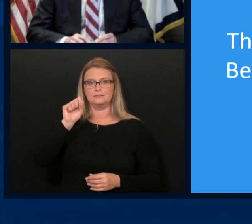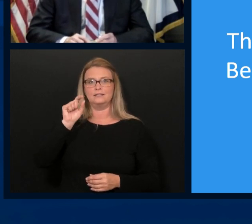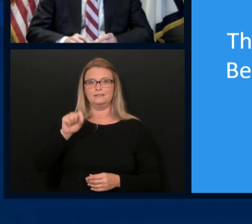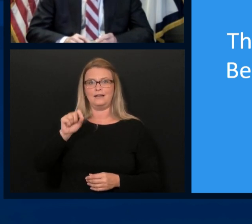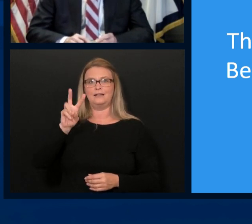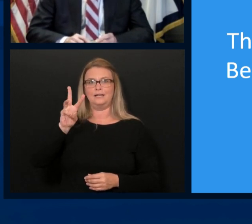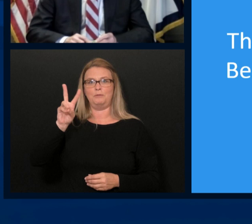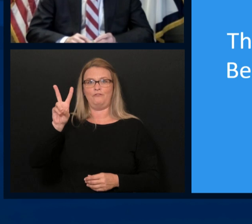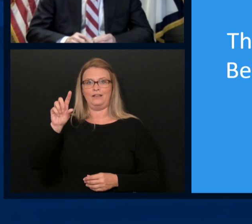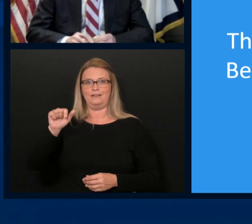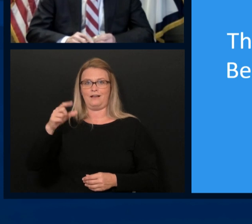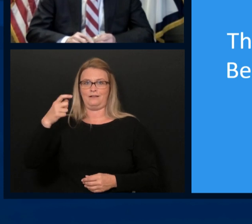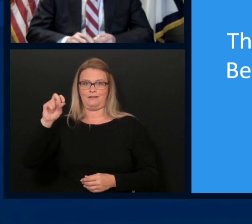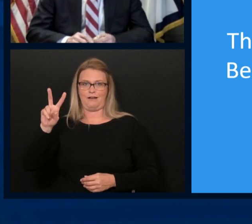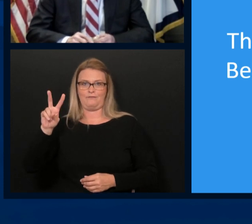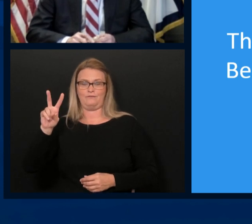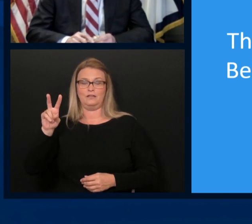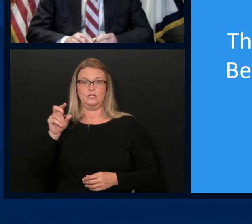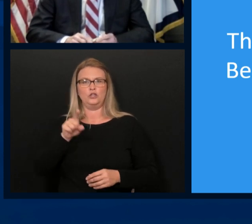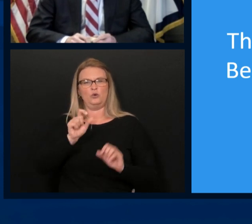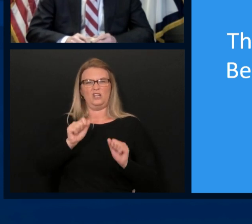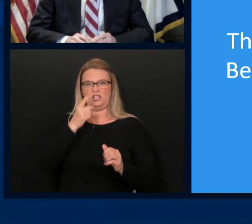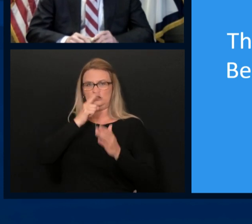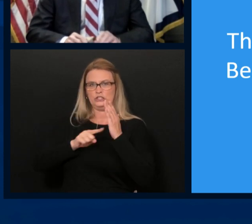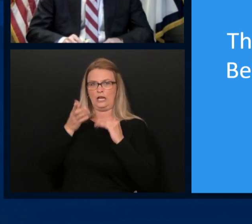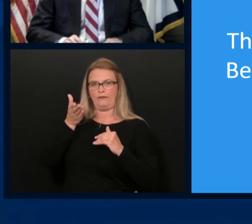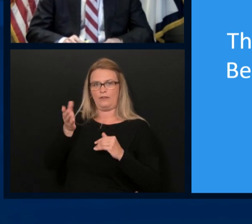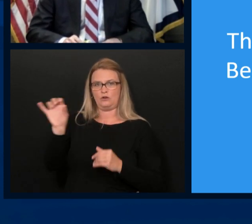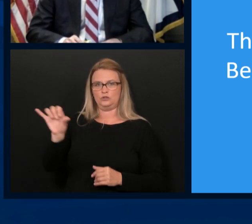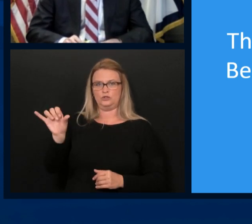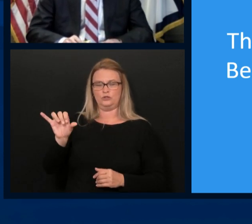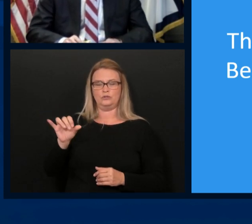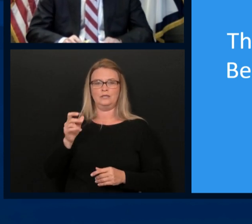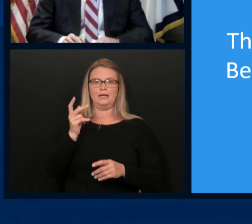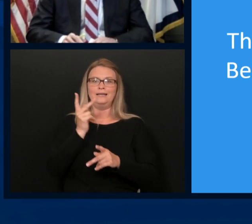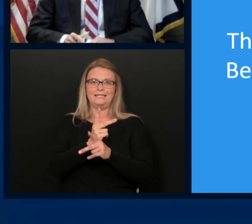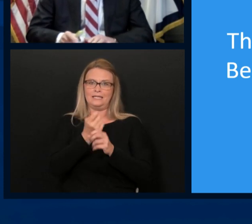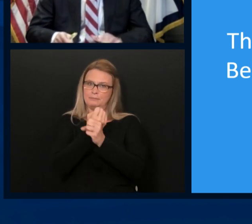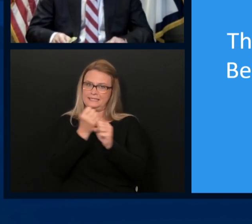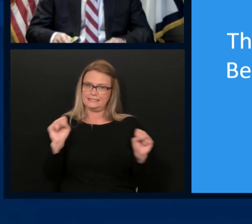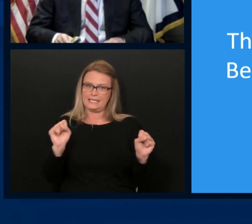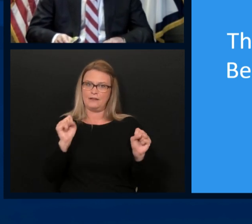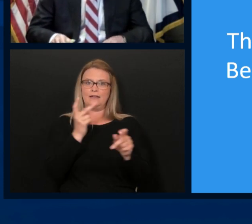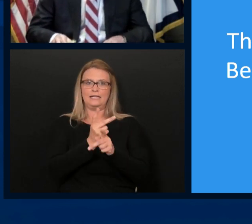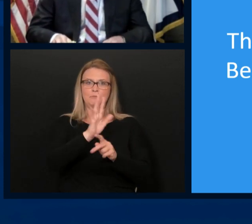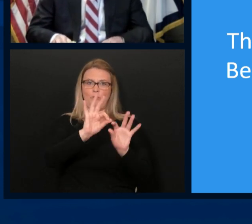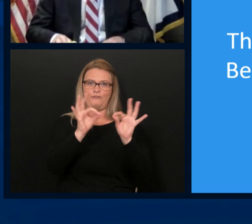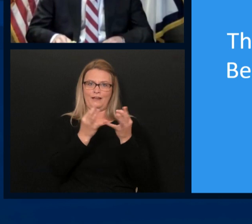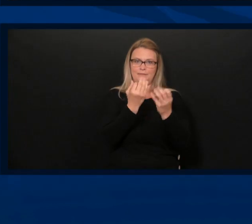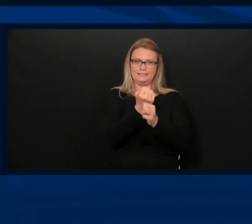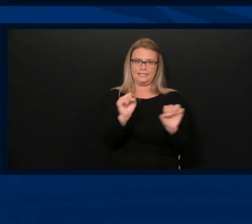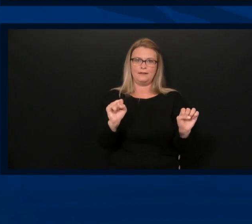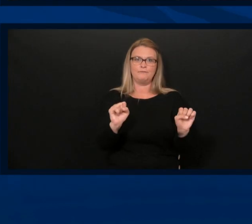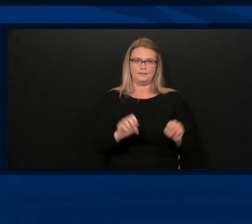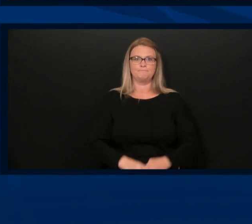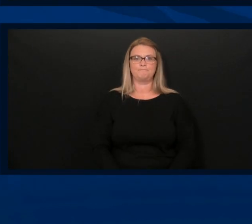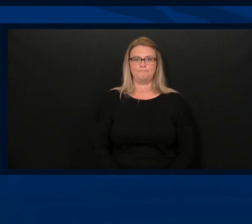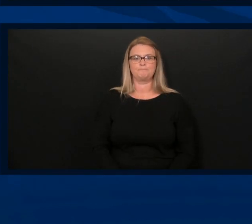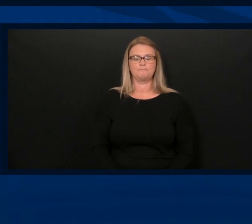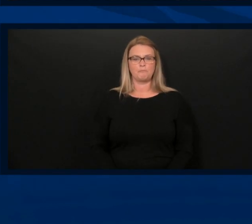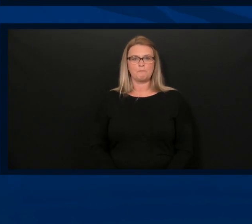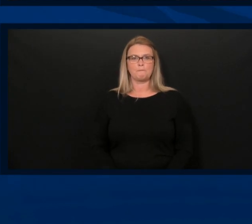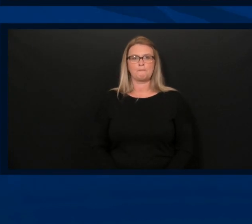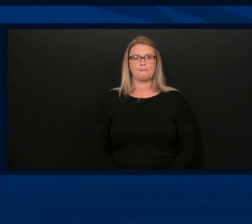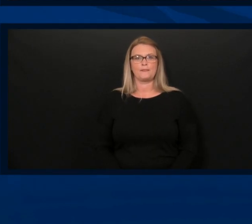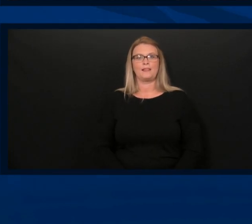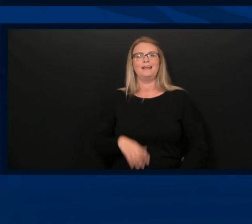Coronavirus.wv.gov as well. So please be safe, keep your family safe. Thank you. Thank you, Secretary. Now we'll